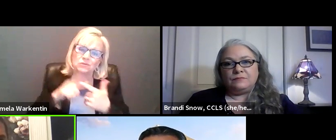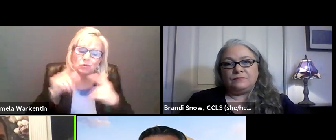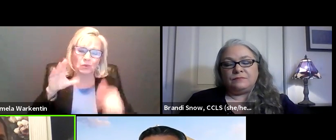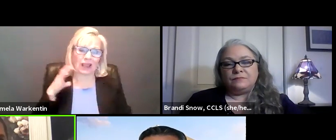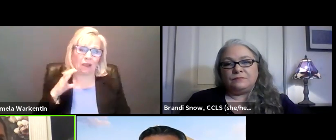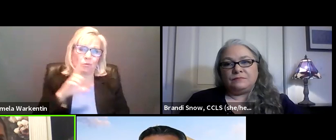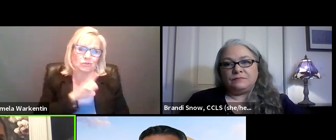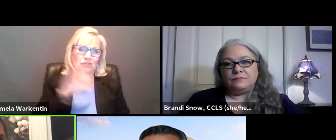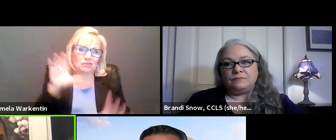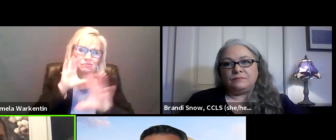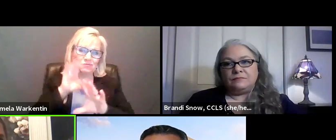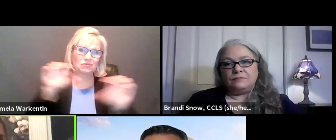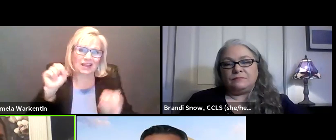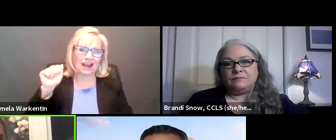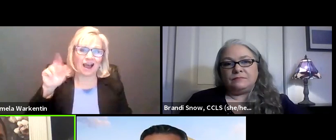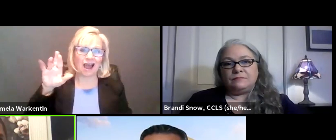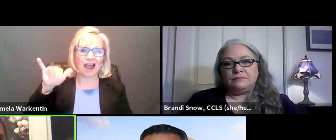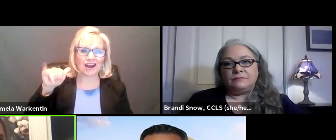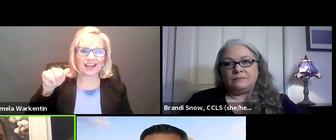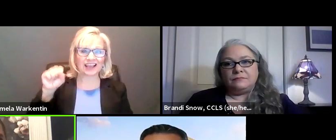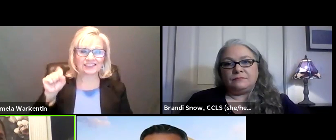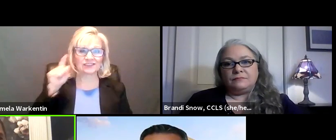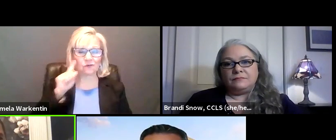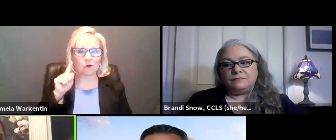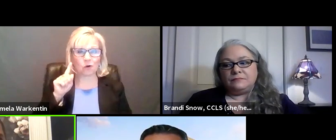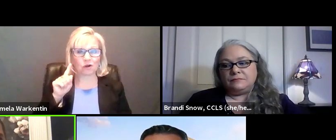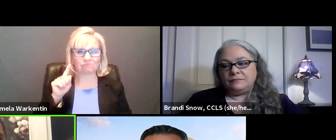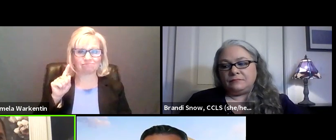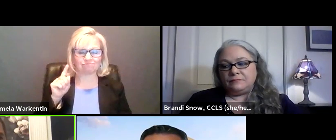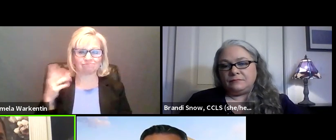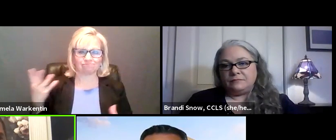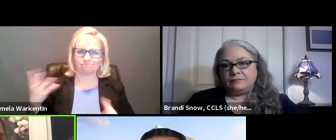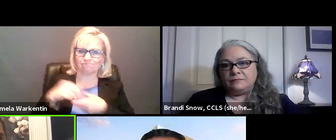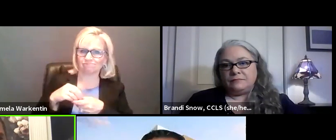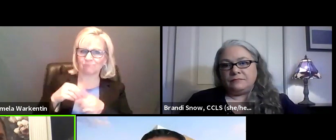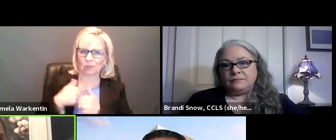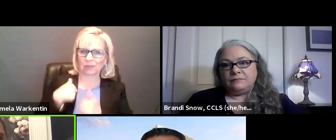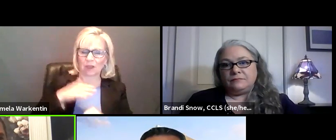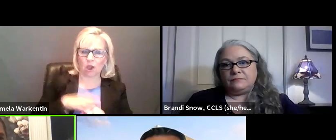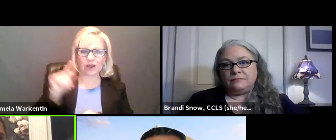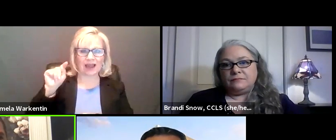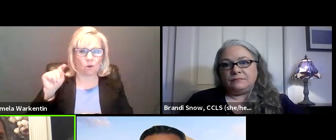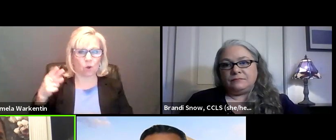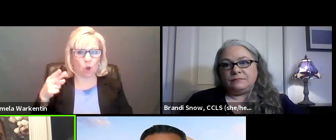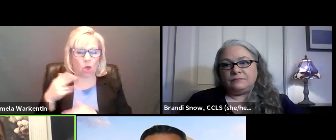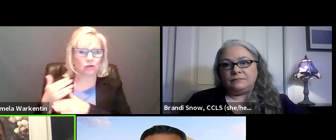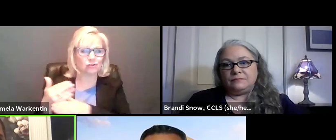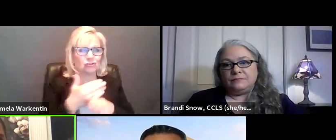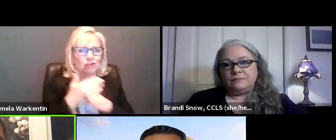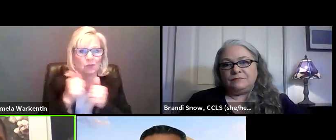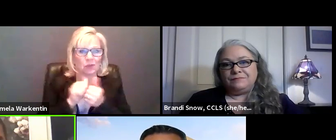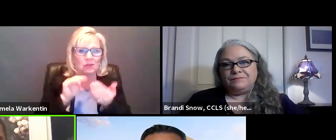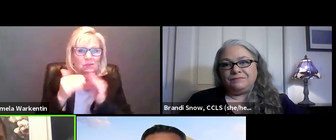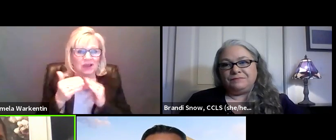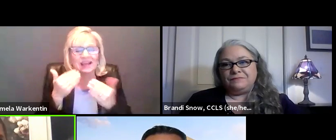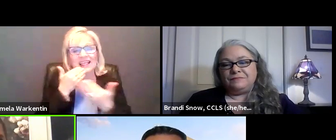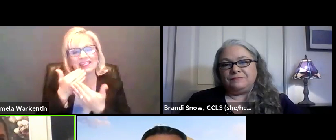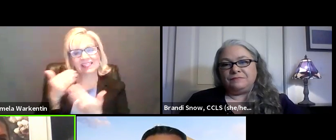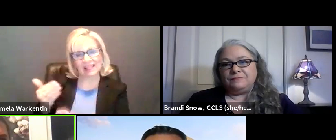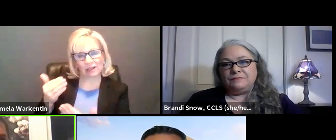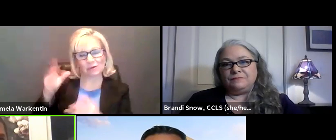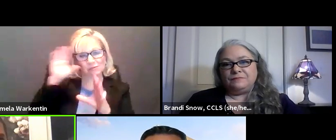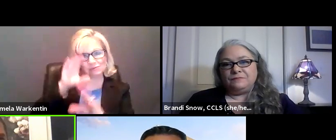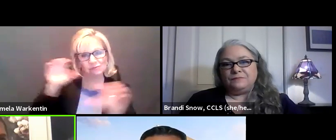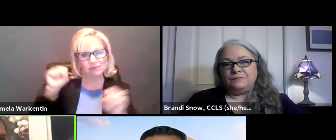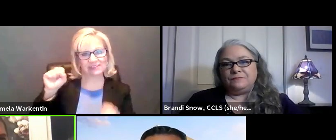Arias for teaming up with me here on this town hall and allowing us to share this information with our community. Thank you, President Arias.